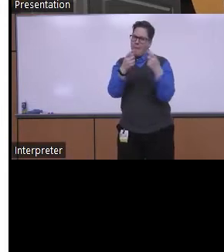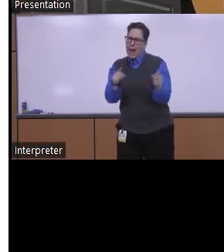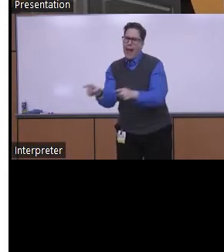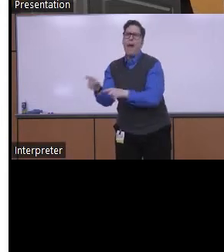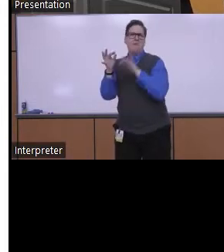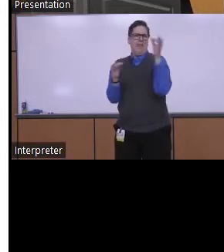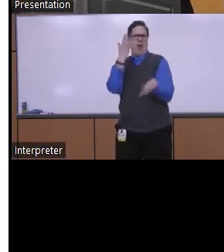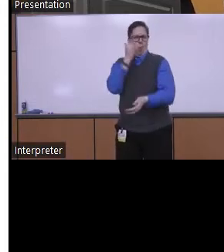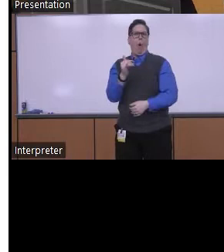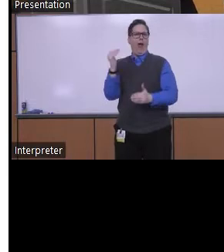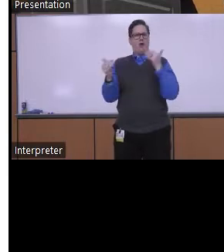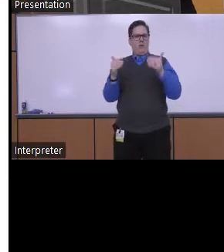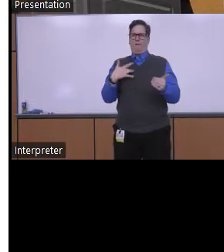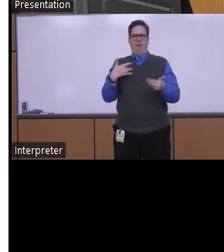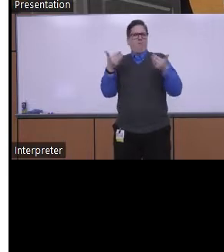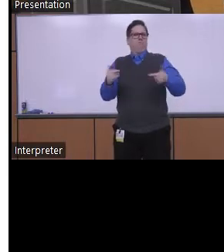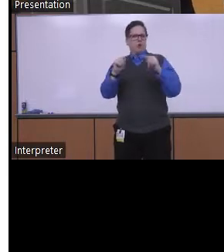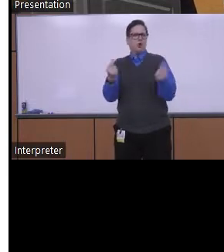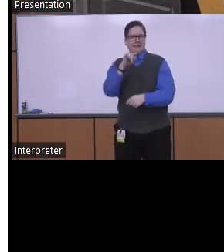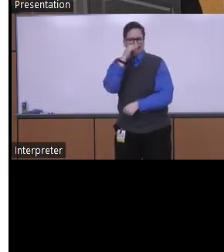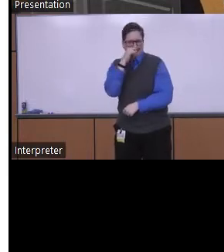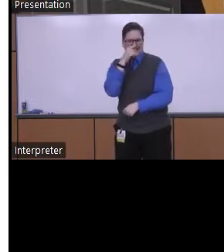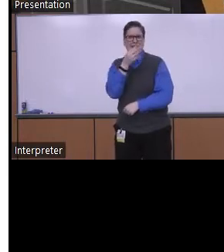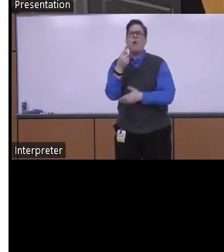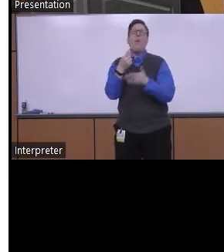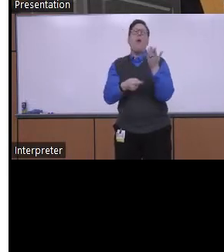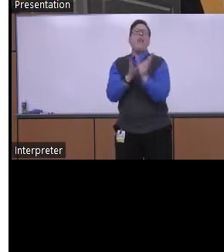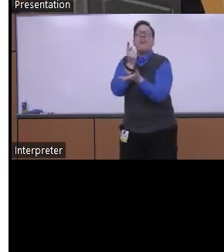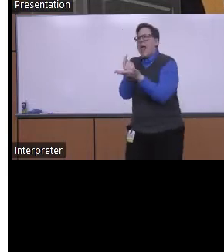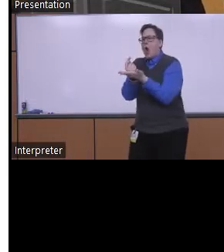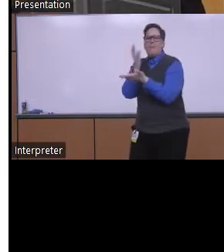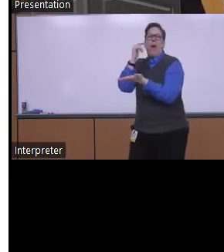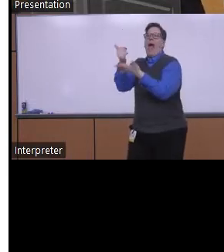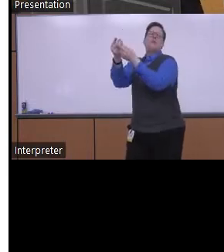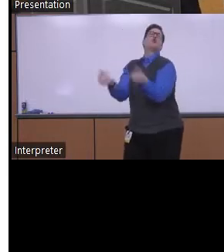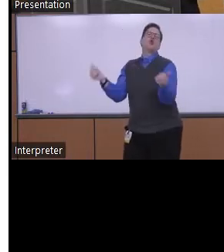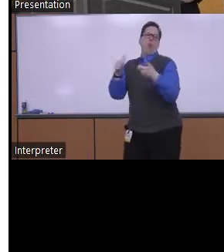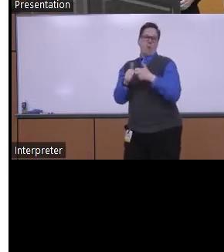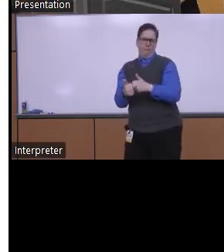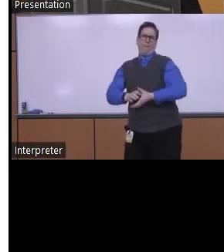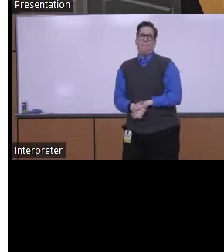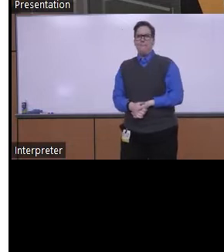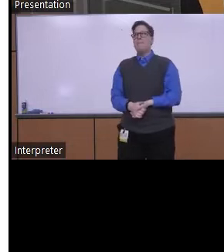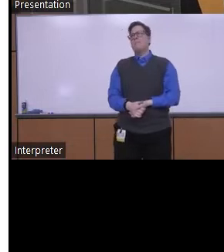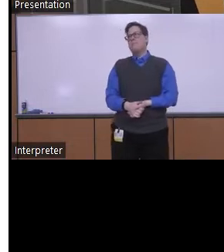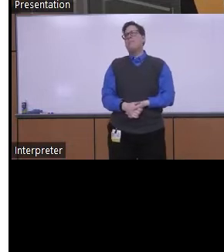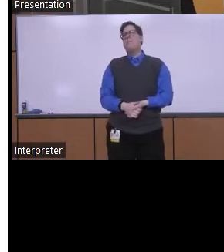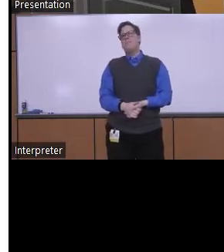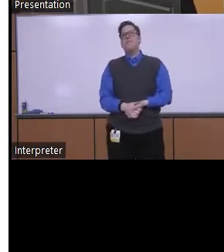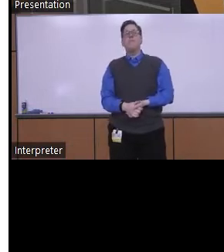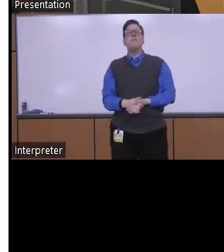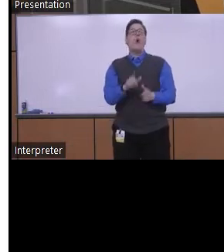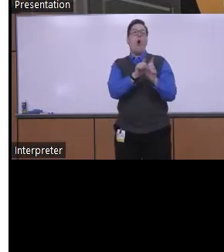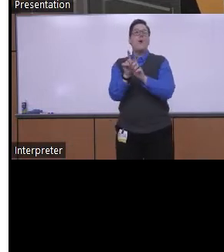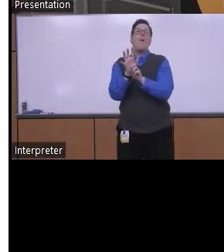to explain why adults hurt children and what forms of psychological therapy could cure them from this problem. The popular